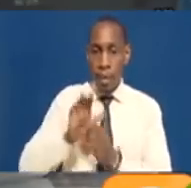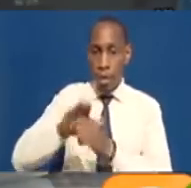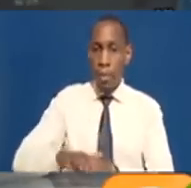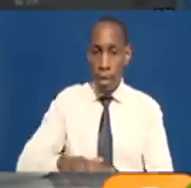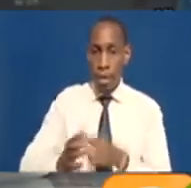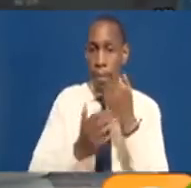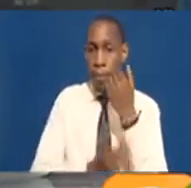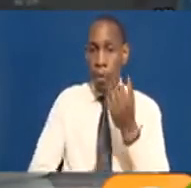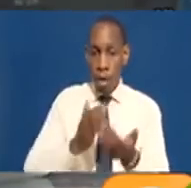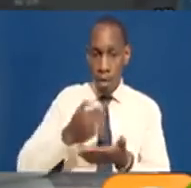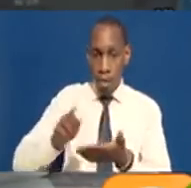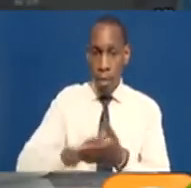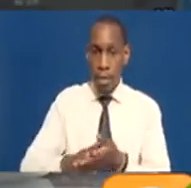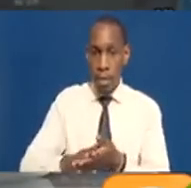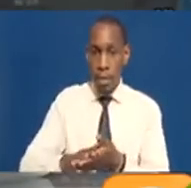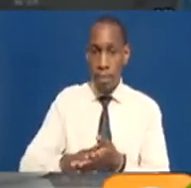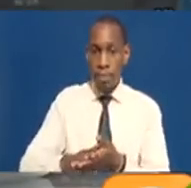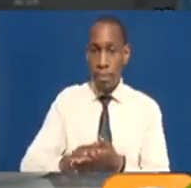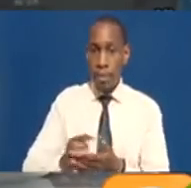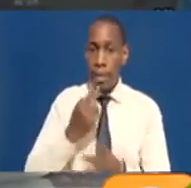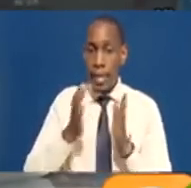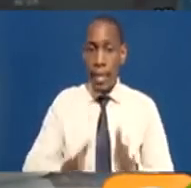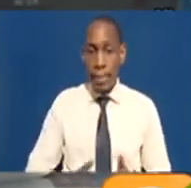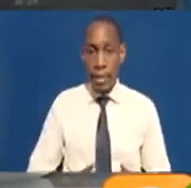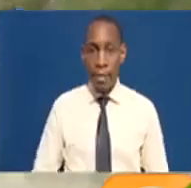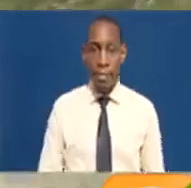legitimate claimants. Hassan Mugambi has the details.